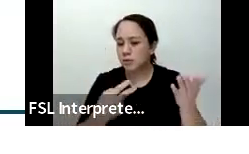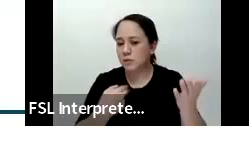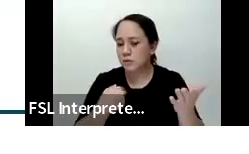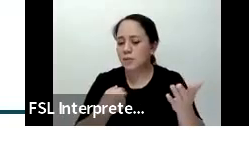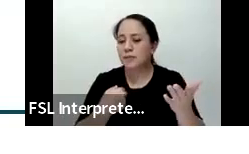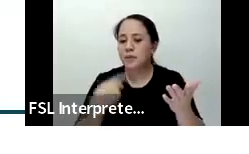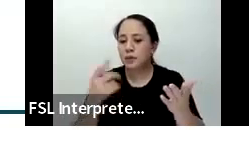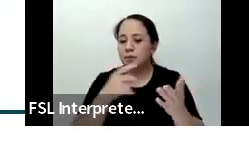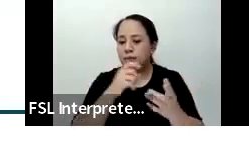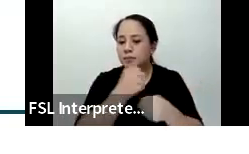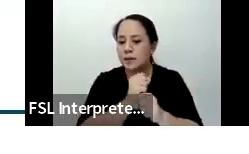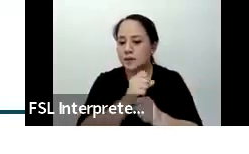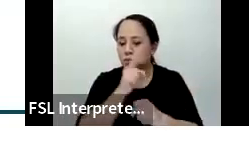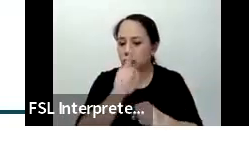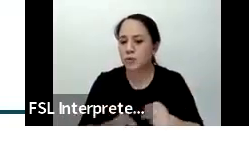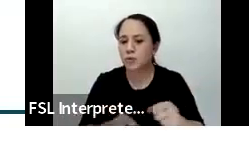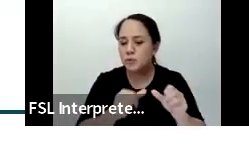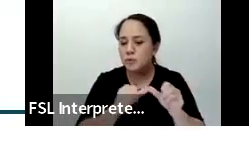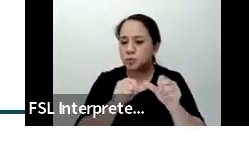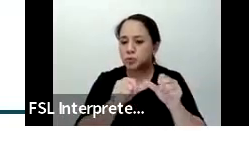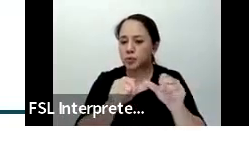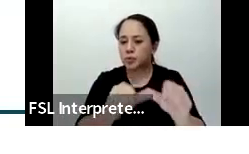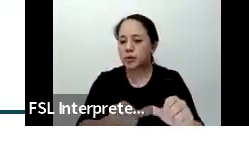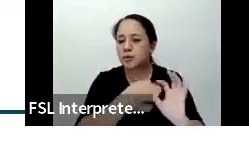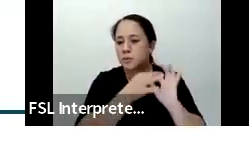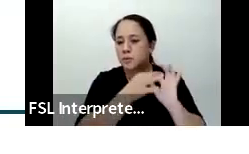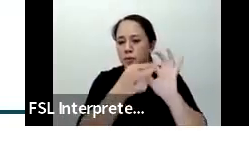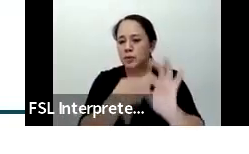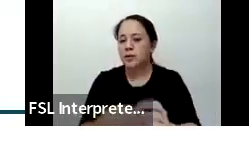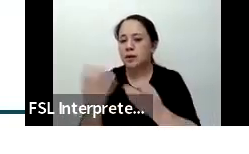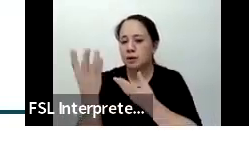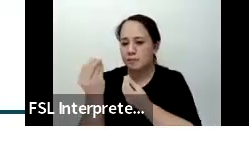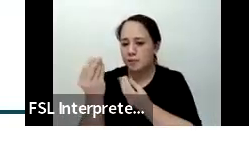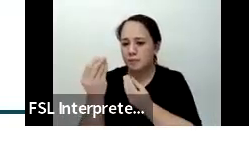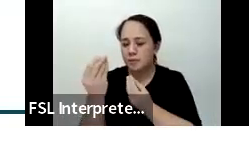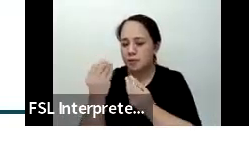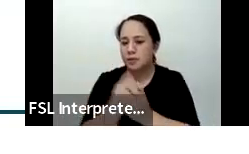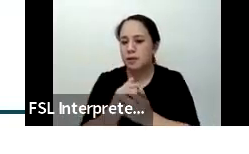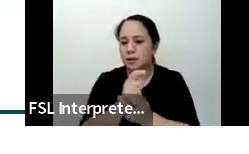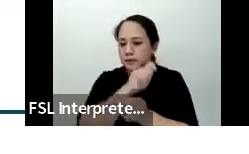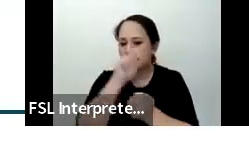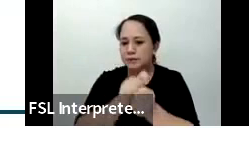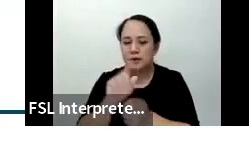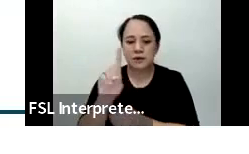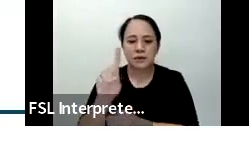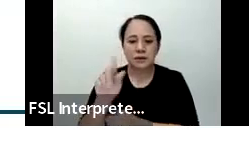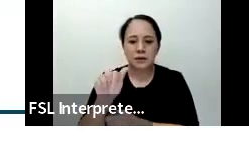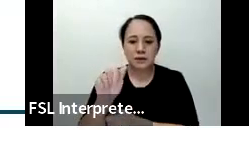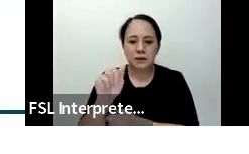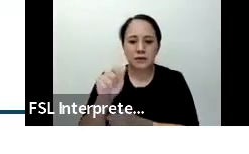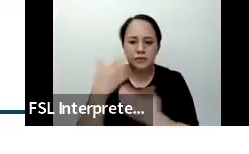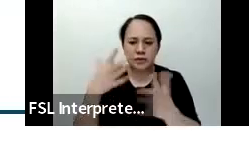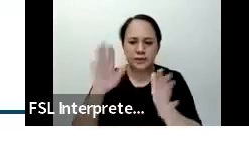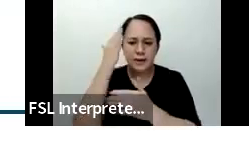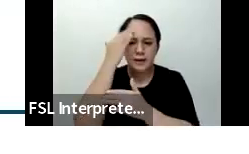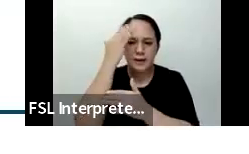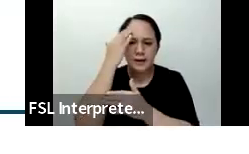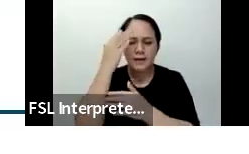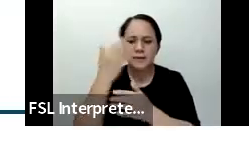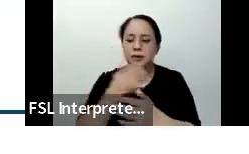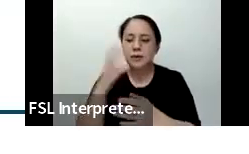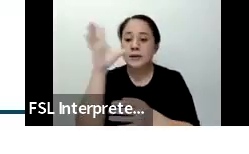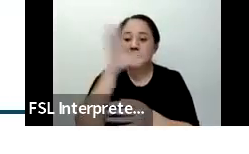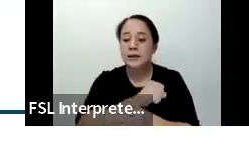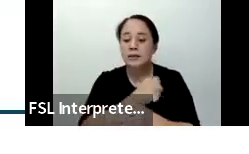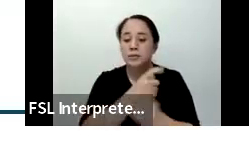ensure the continued production of relevant, updated, and accurate data. As we all know, the estimates that